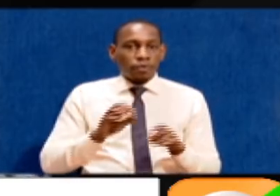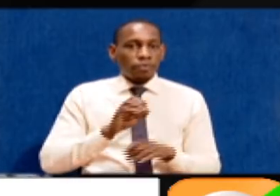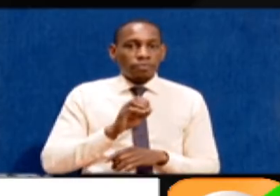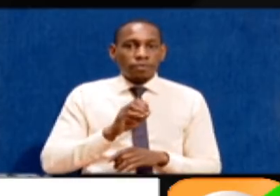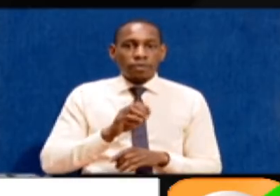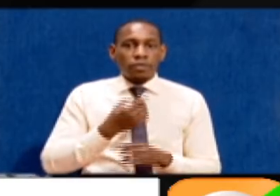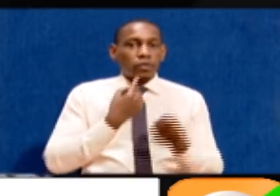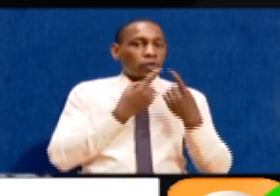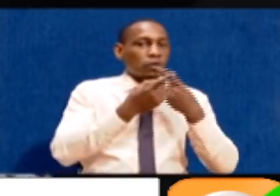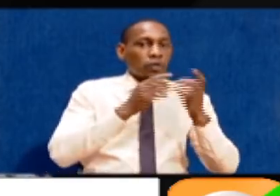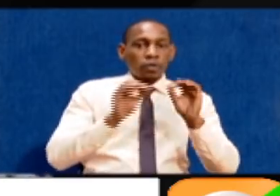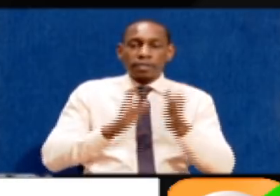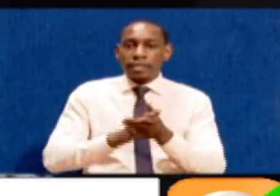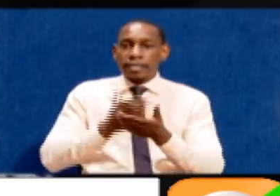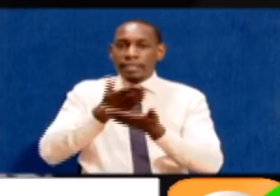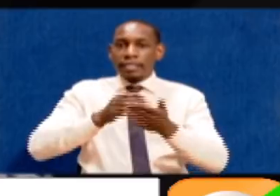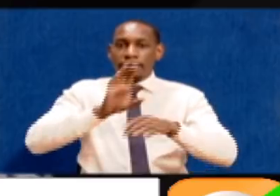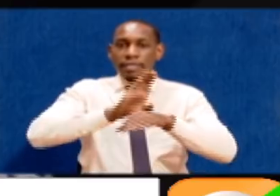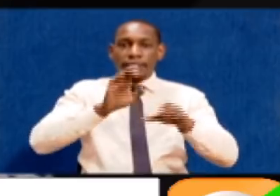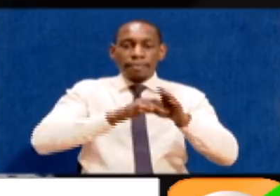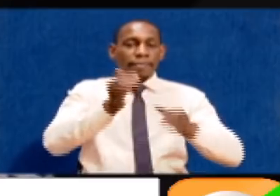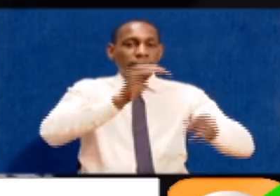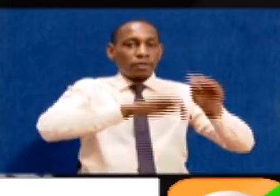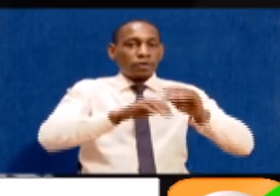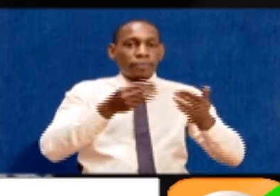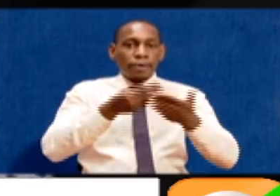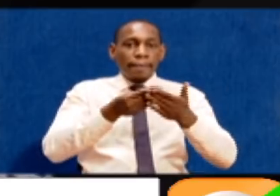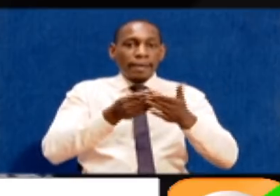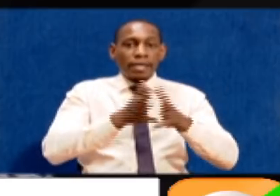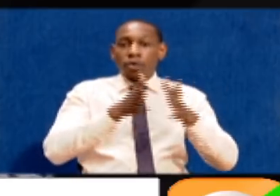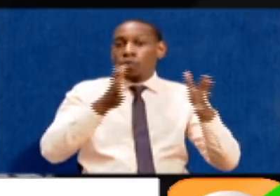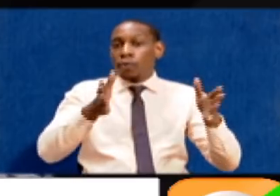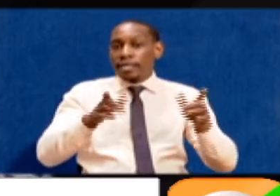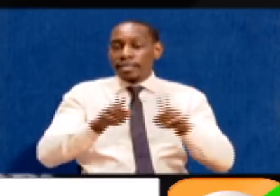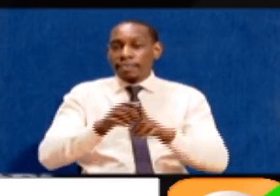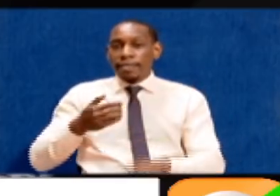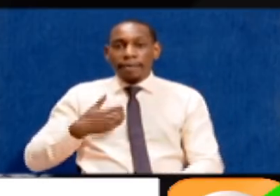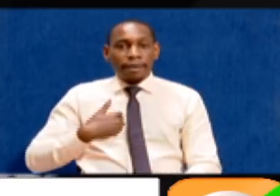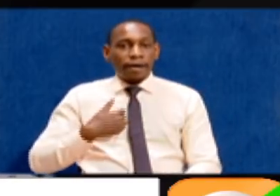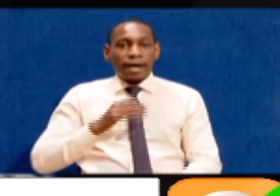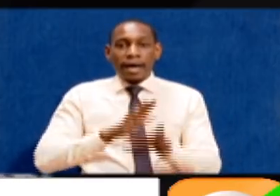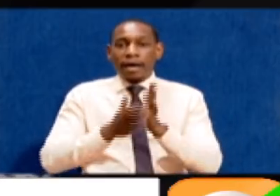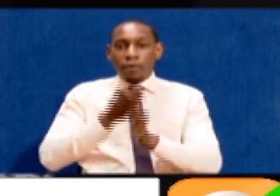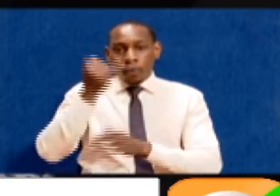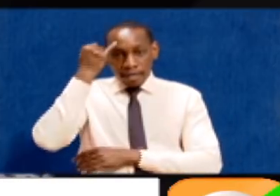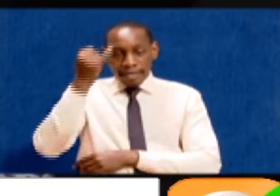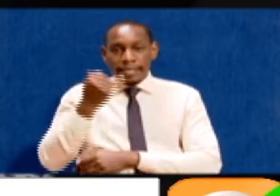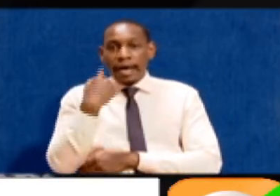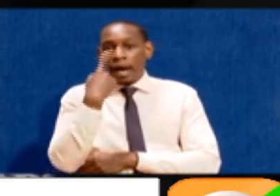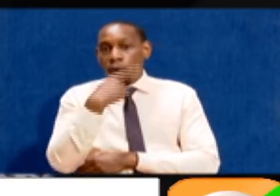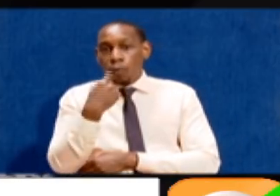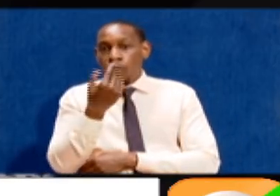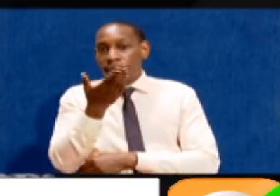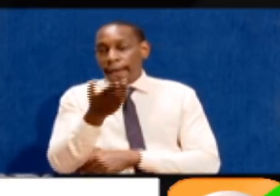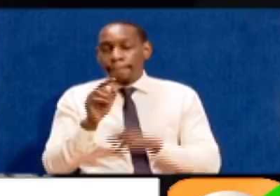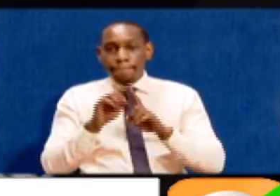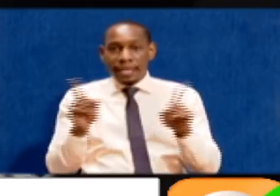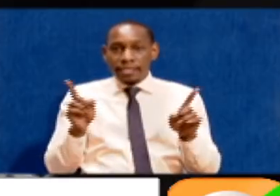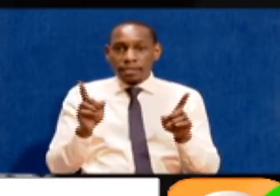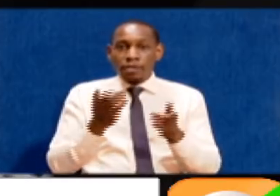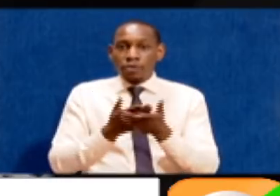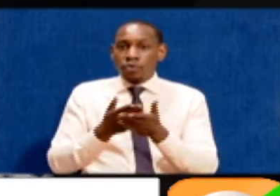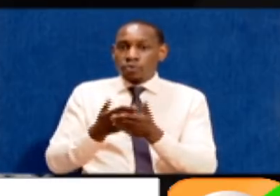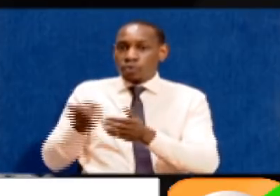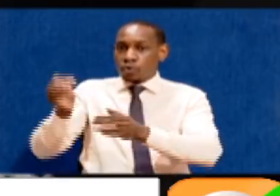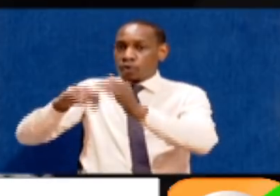it. Some of our congregants give loads of money. Mm-hmm. I have no idea who they are because they